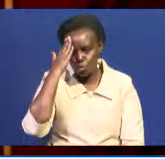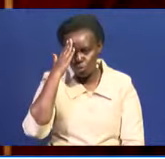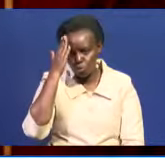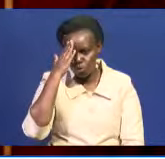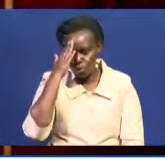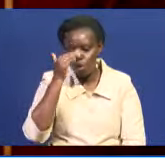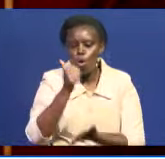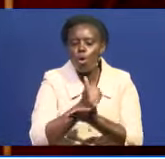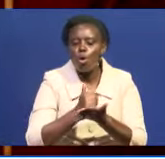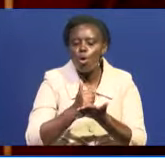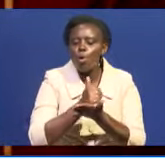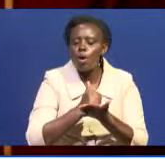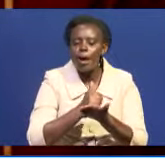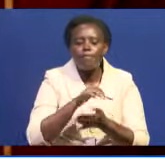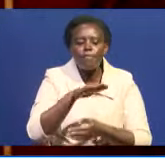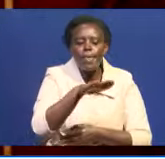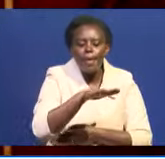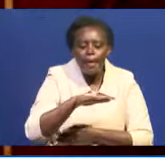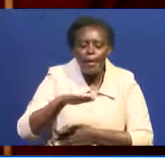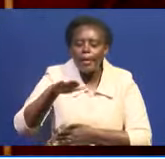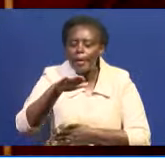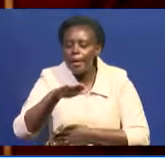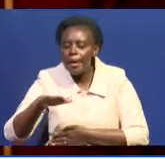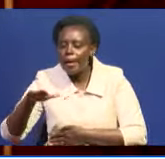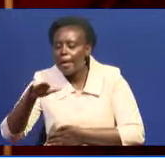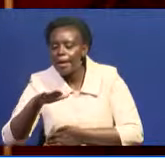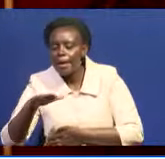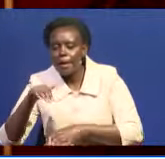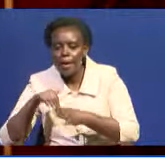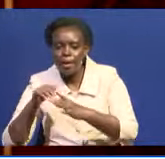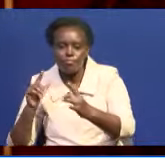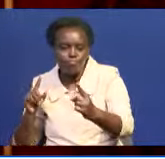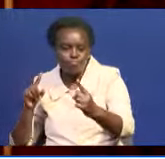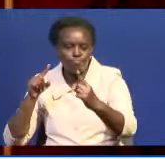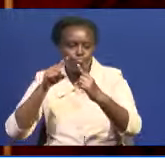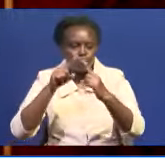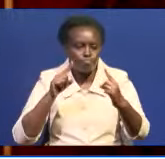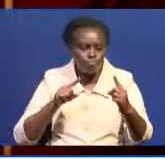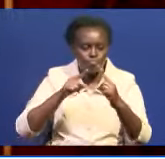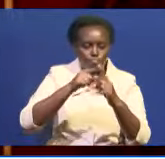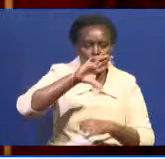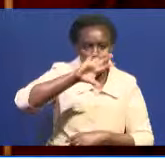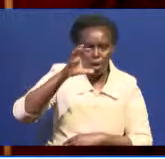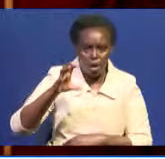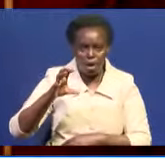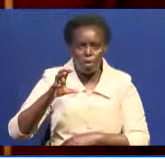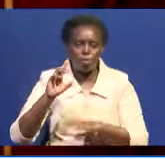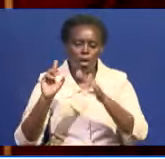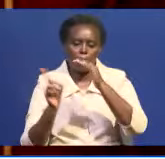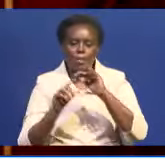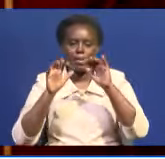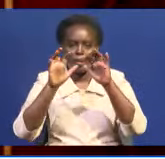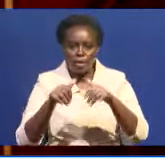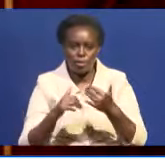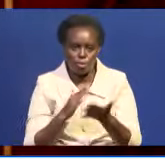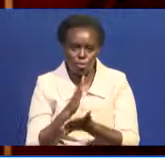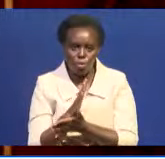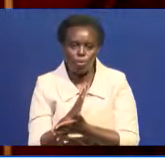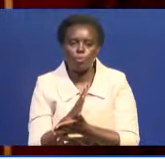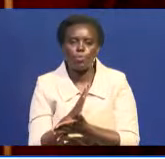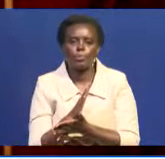coverage of coffee farm estates in the targeted counties. And the Ministry of Agriculture, through